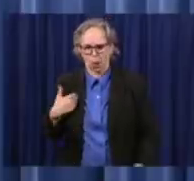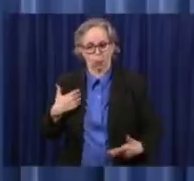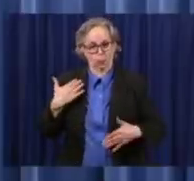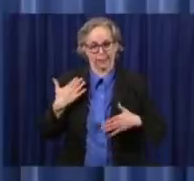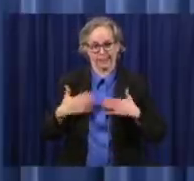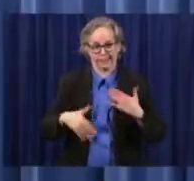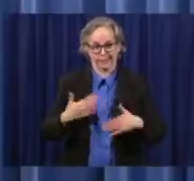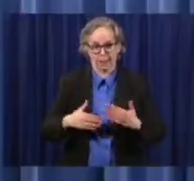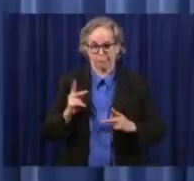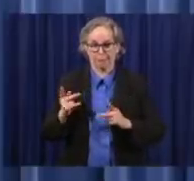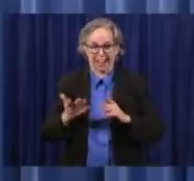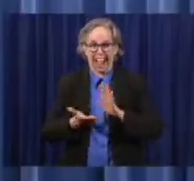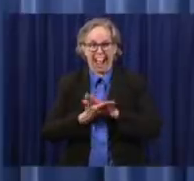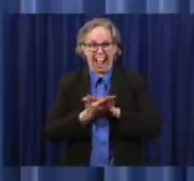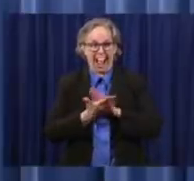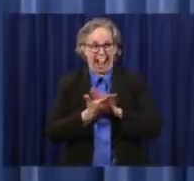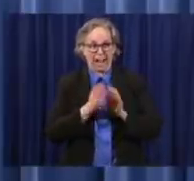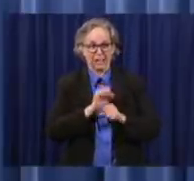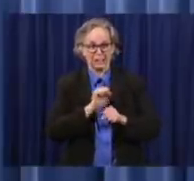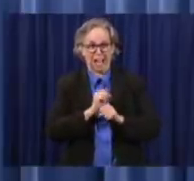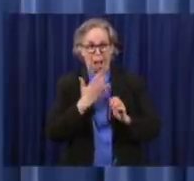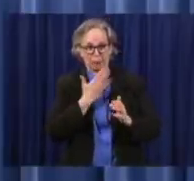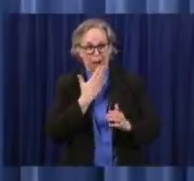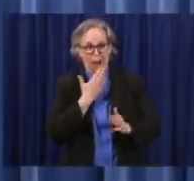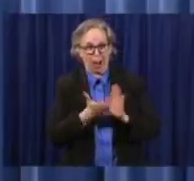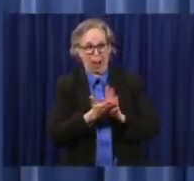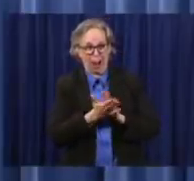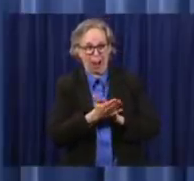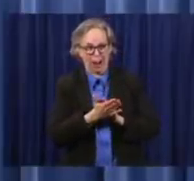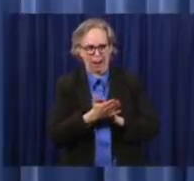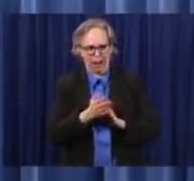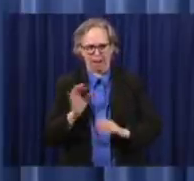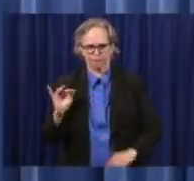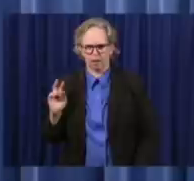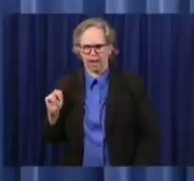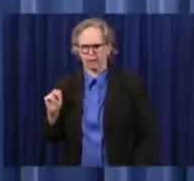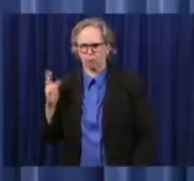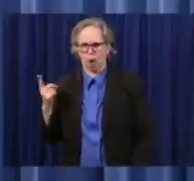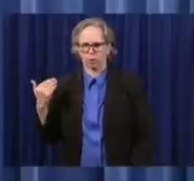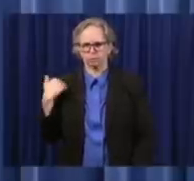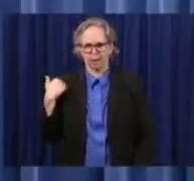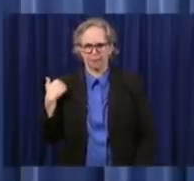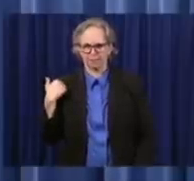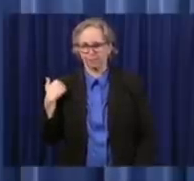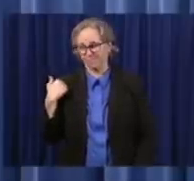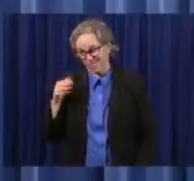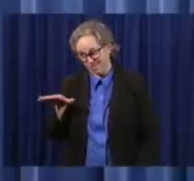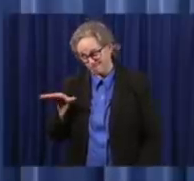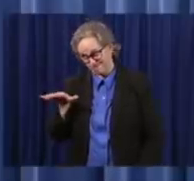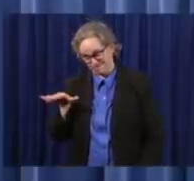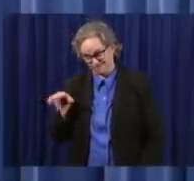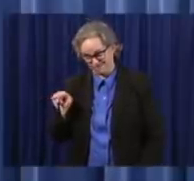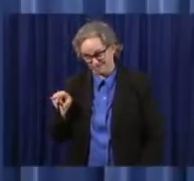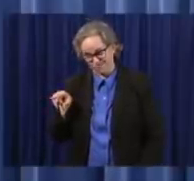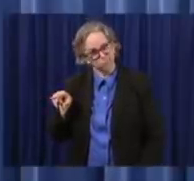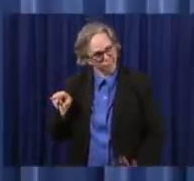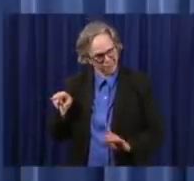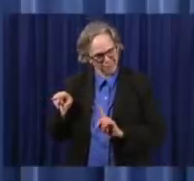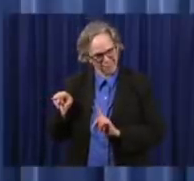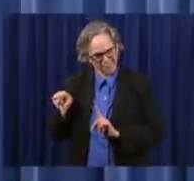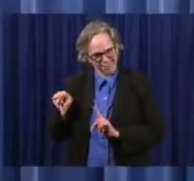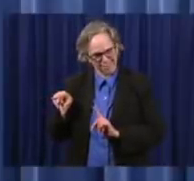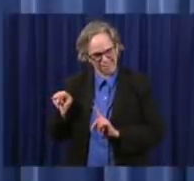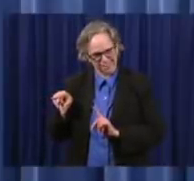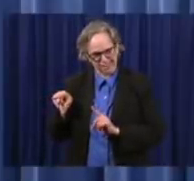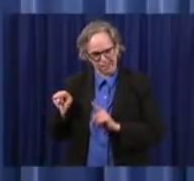you're doing a great job," and et cetera, Fran would always remind me that, you know, things will always